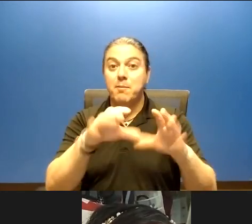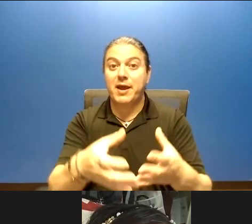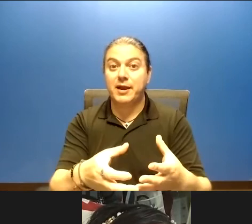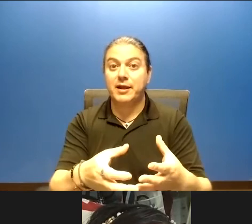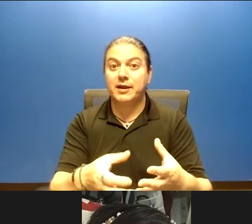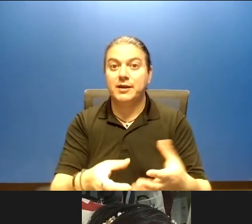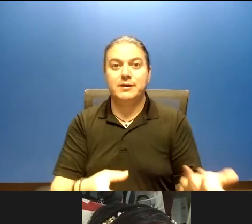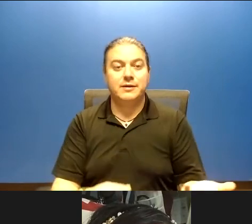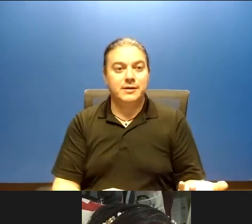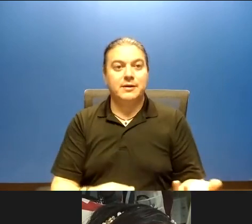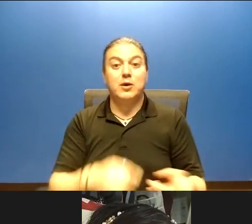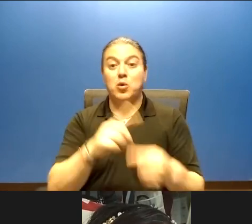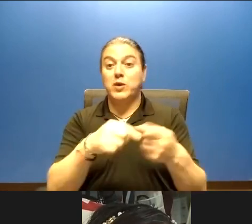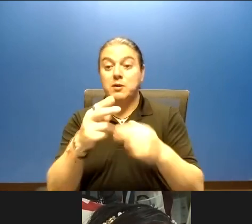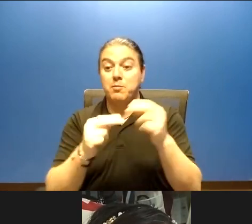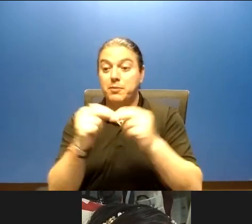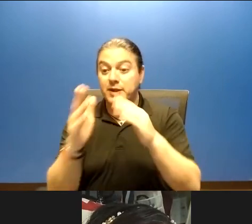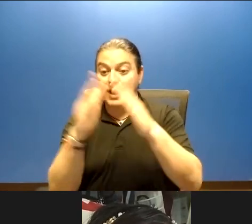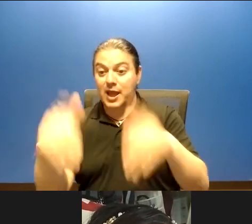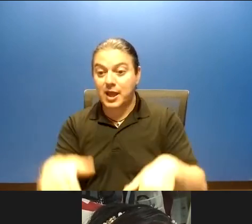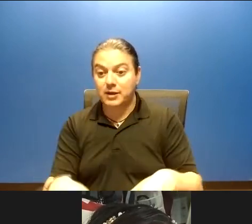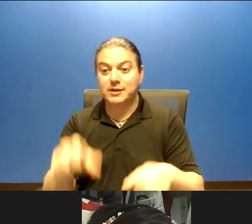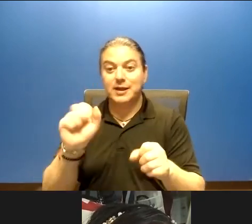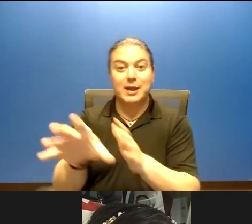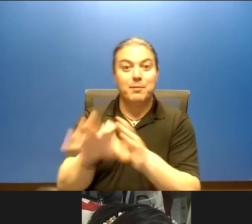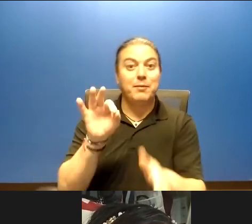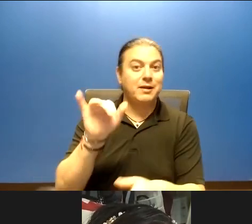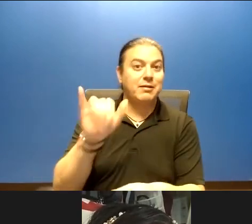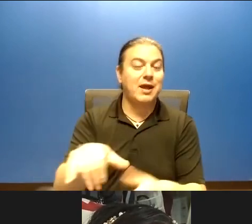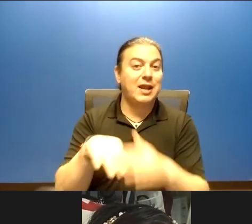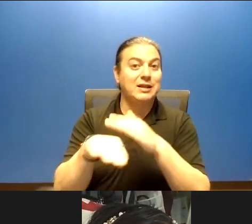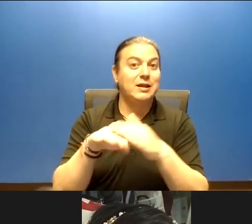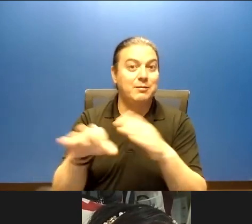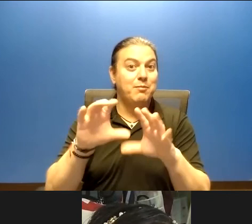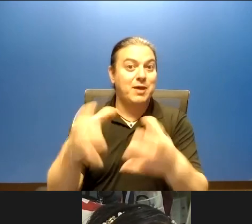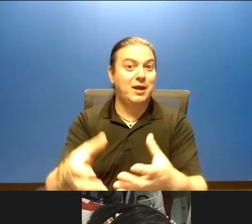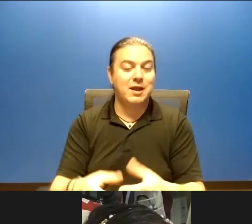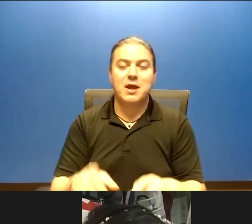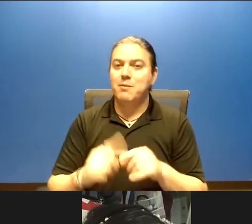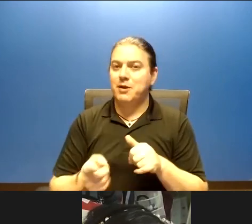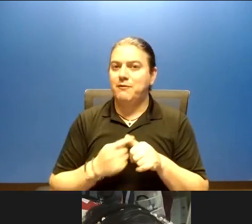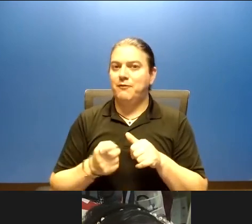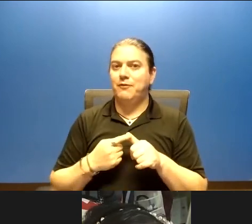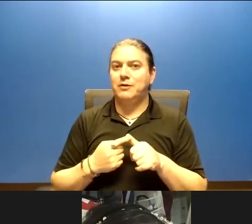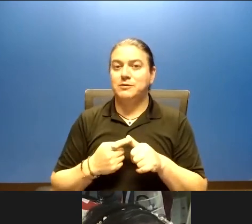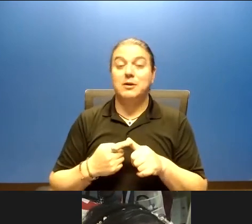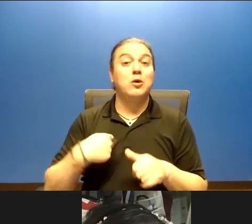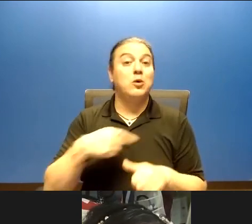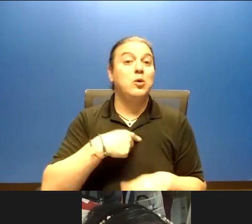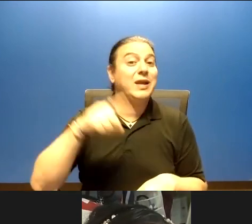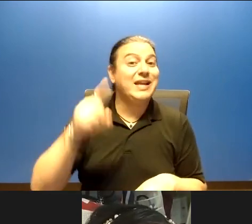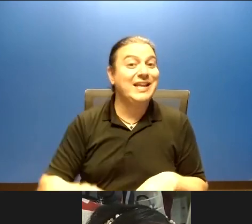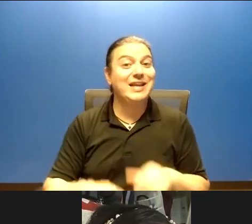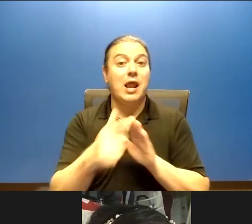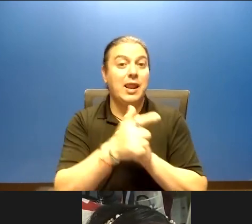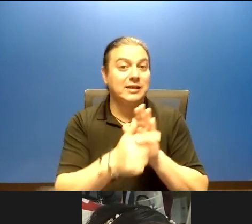when they are constructing homes. But here's what I have to say. We need legislation so that universal design is incorporated